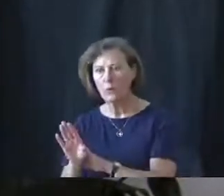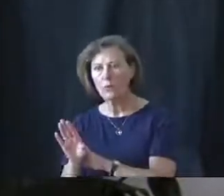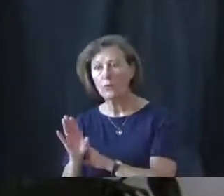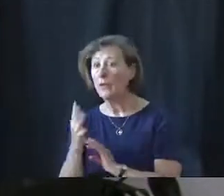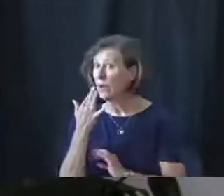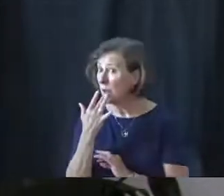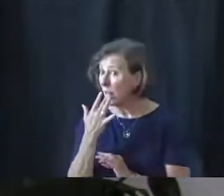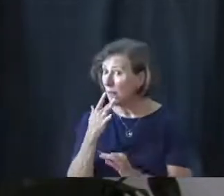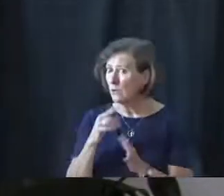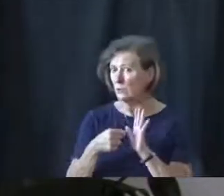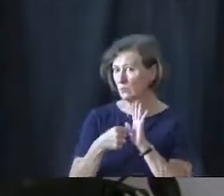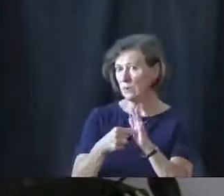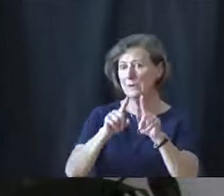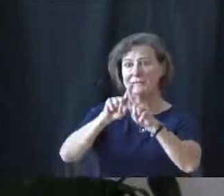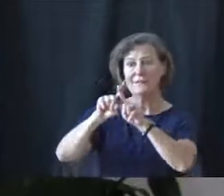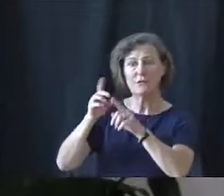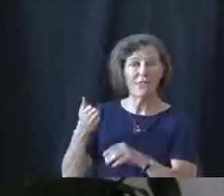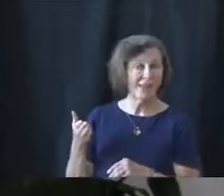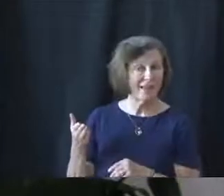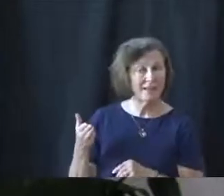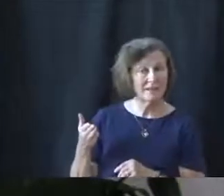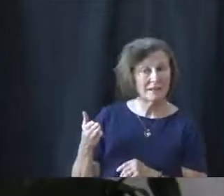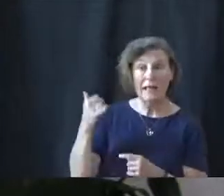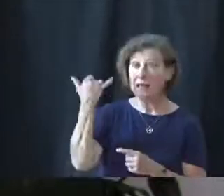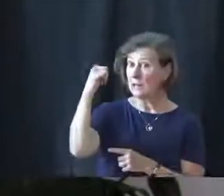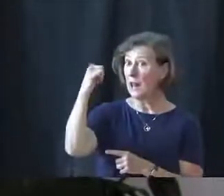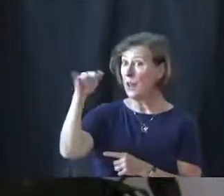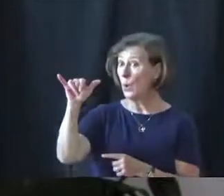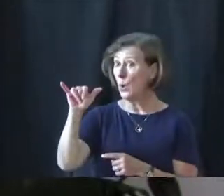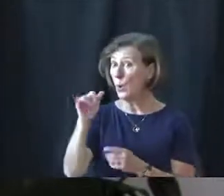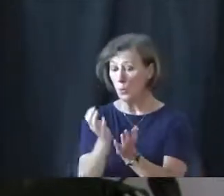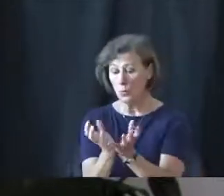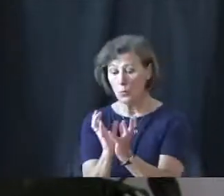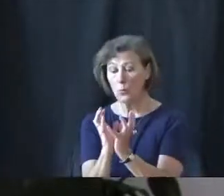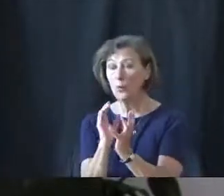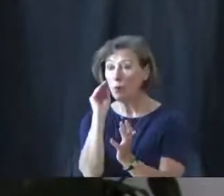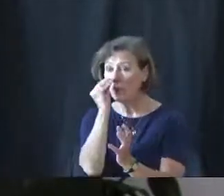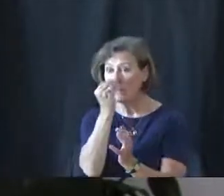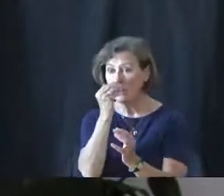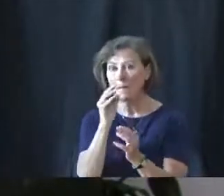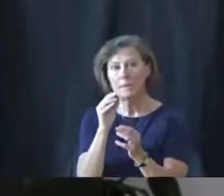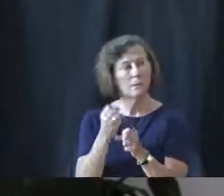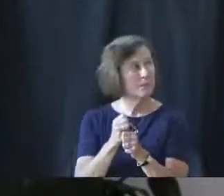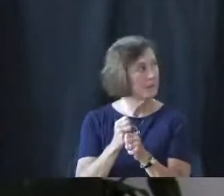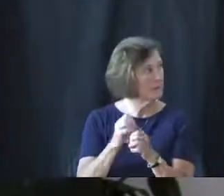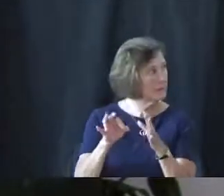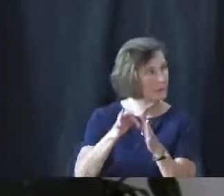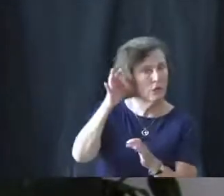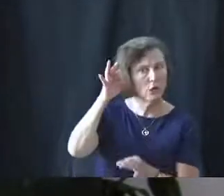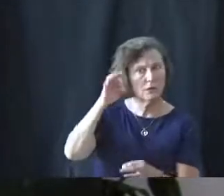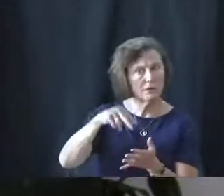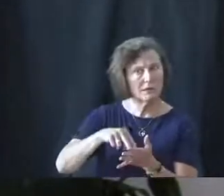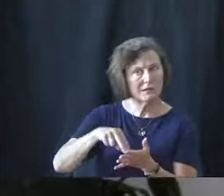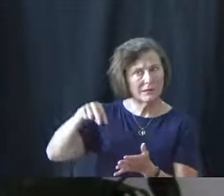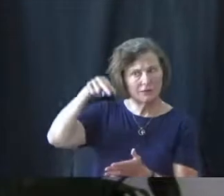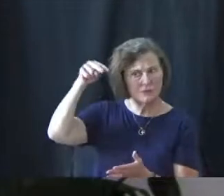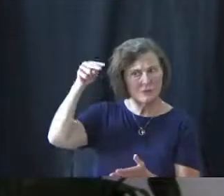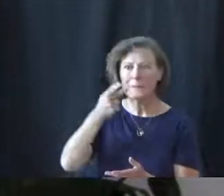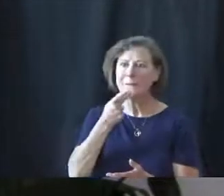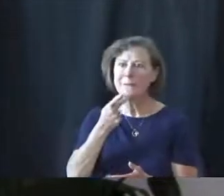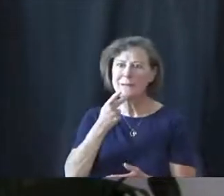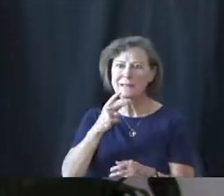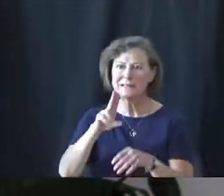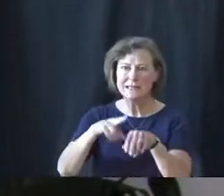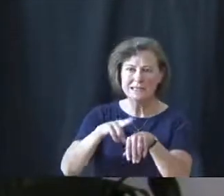Colors can represent different things, like a yellow lotus can mean spiritual ascension. A pink can represent the nature